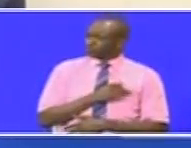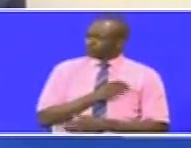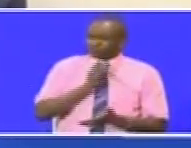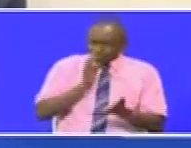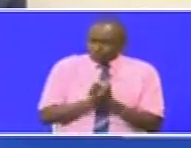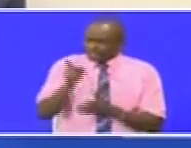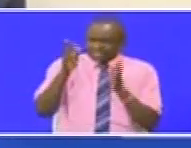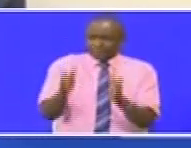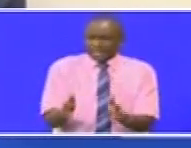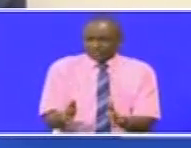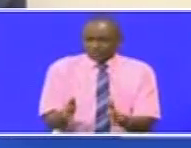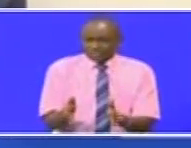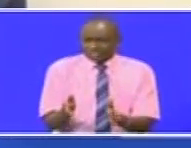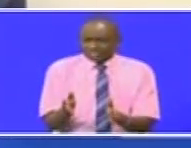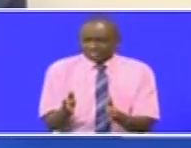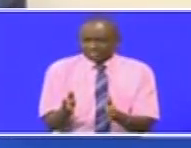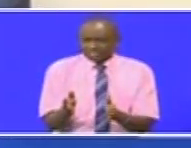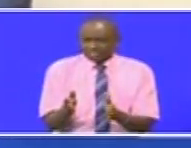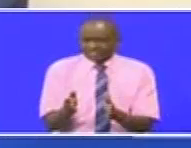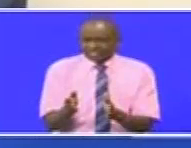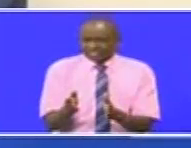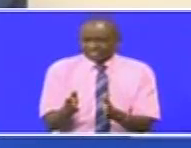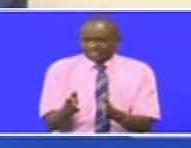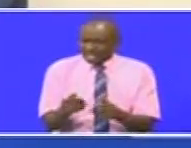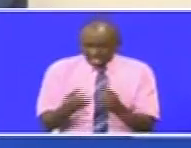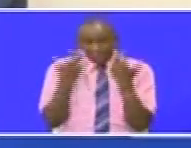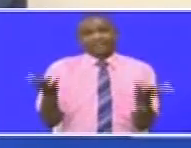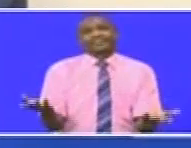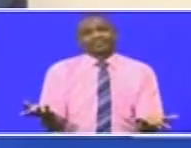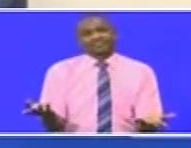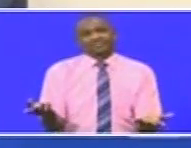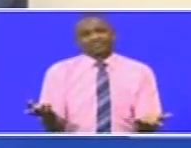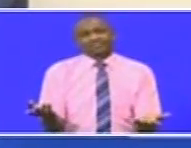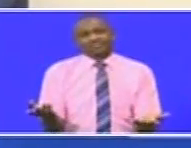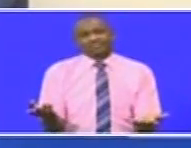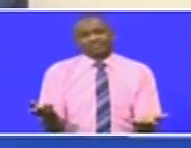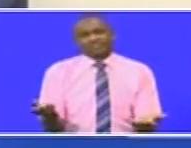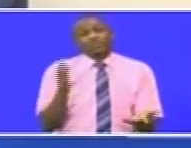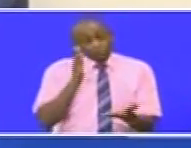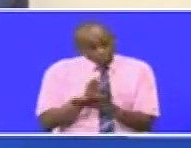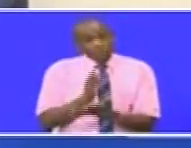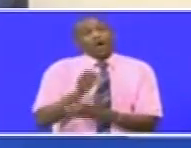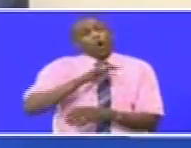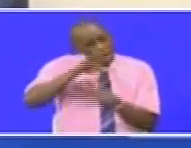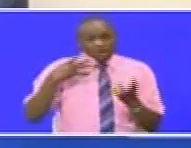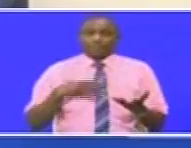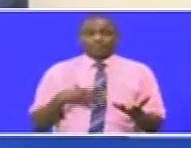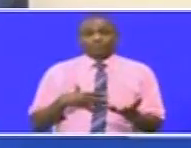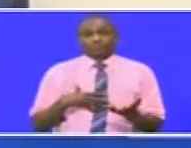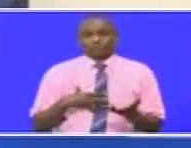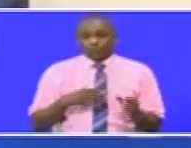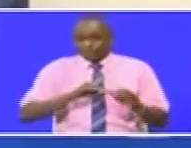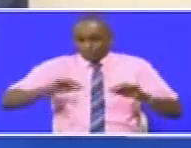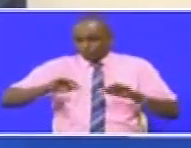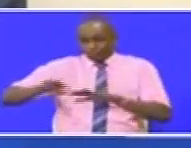is somebody, you know. So as it so happened, you know, really almost all of them moved,